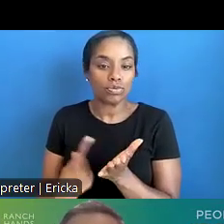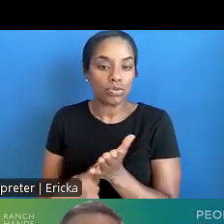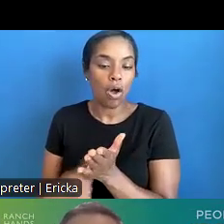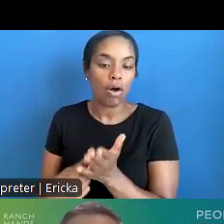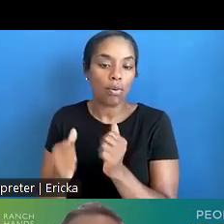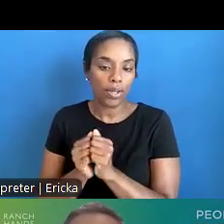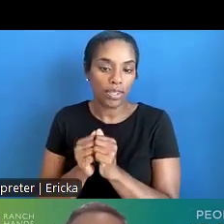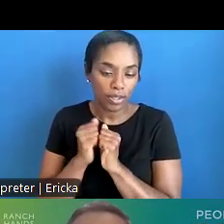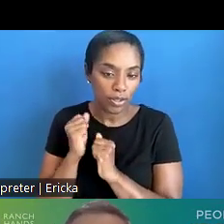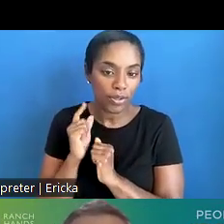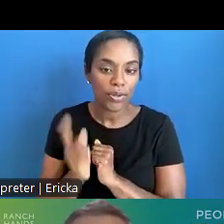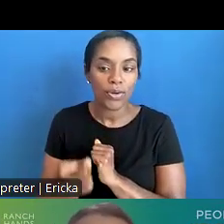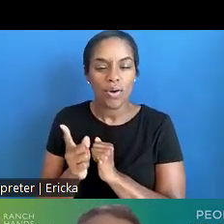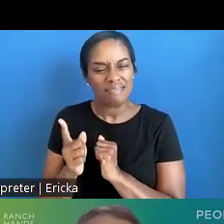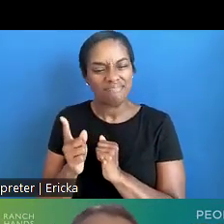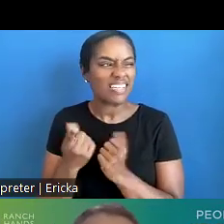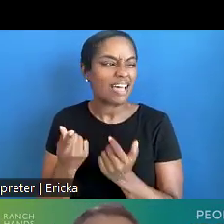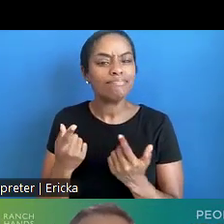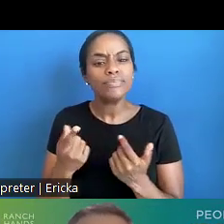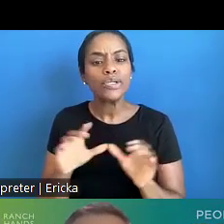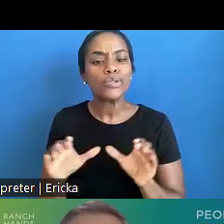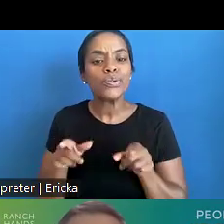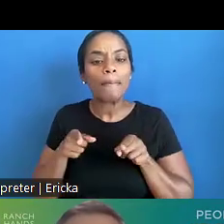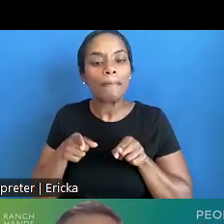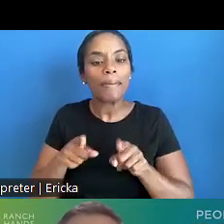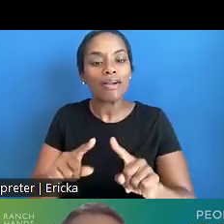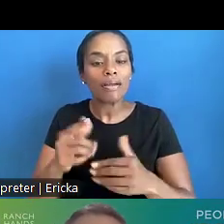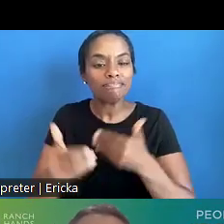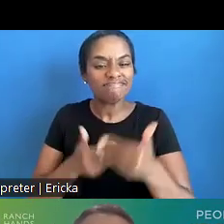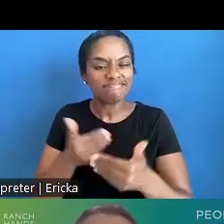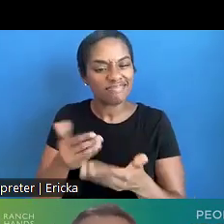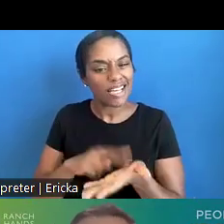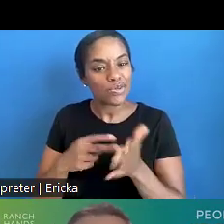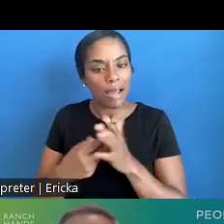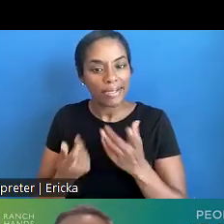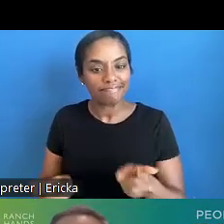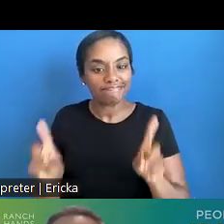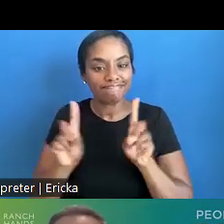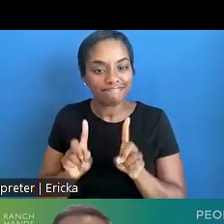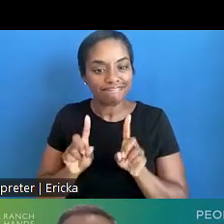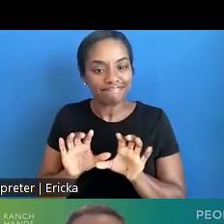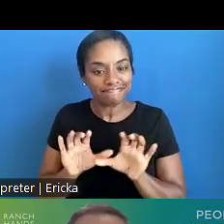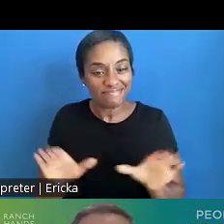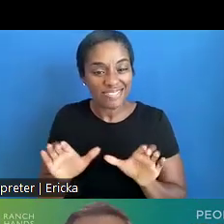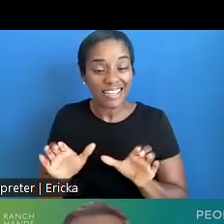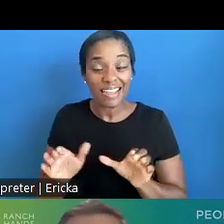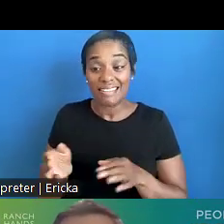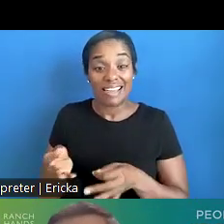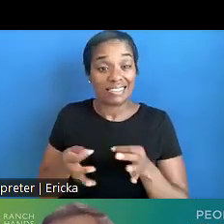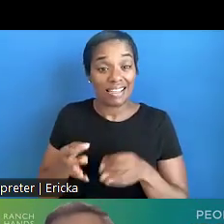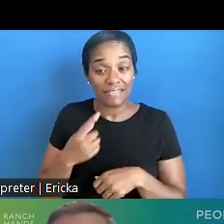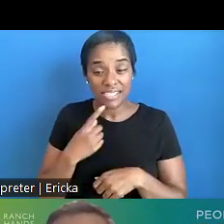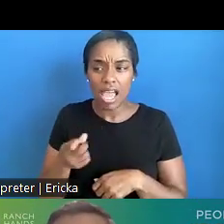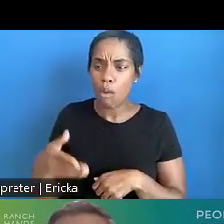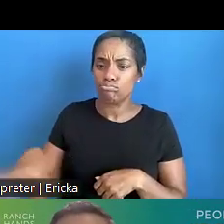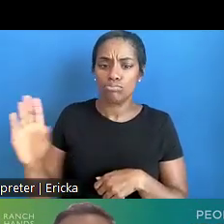and do kind of a parallel process. That's what I mean by side activities, where you're like, instead of just saying, go, I don't know,